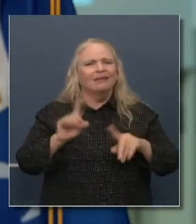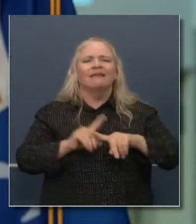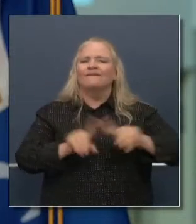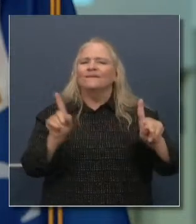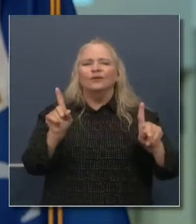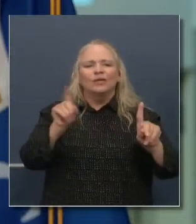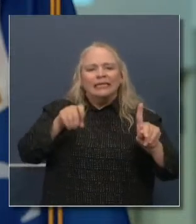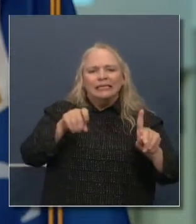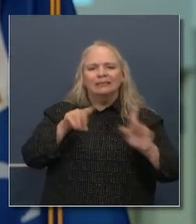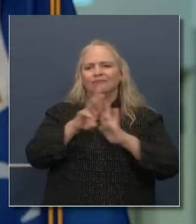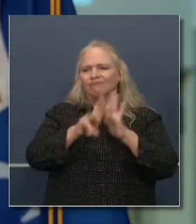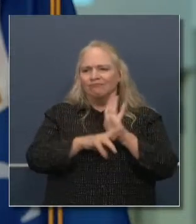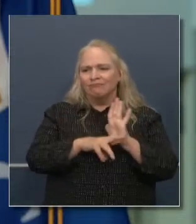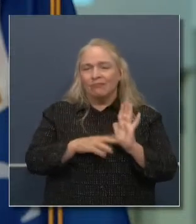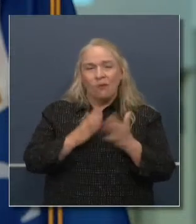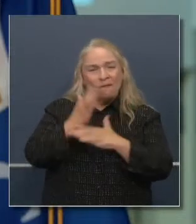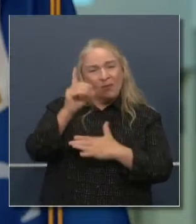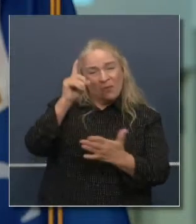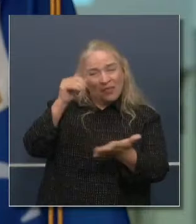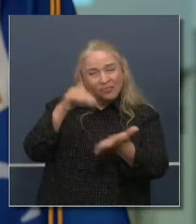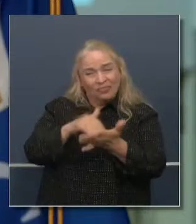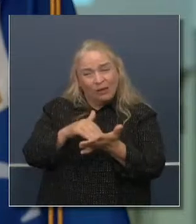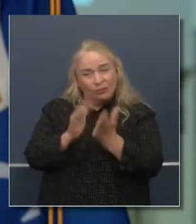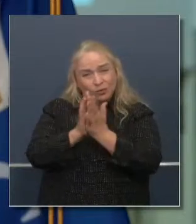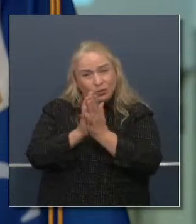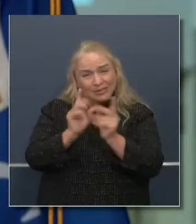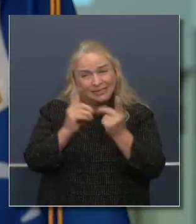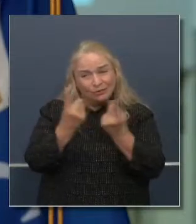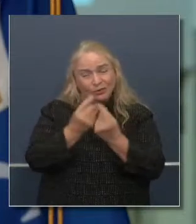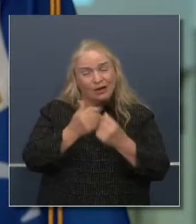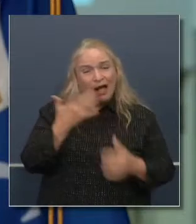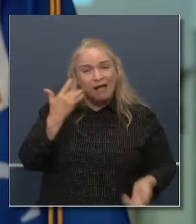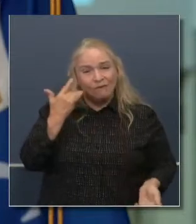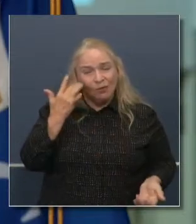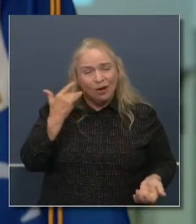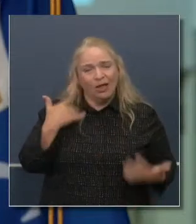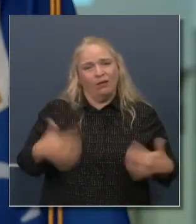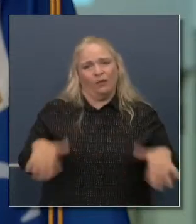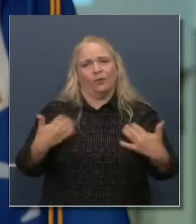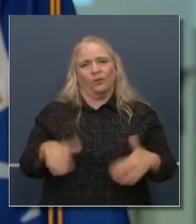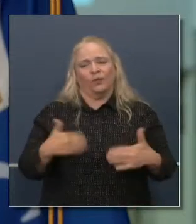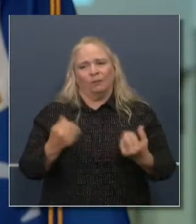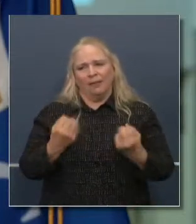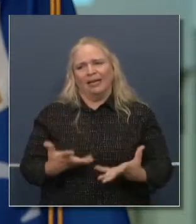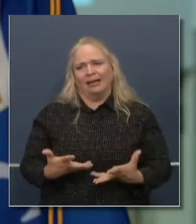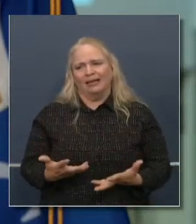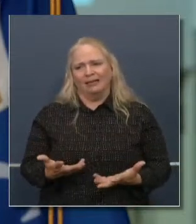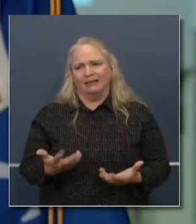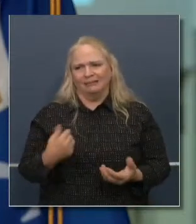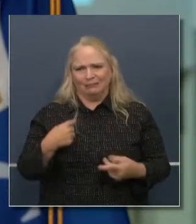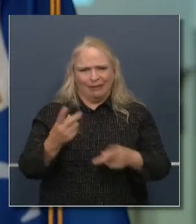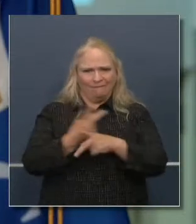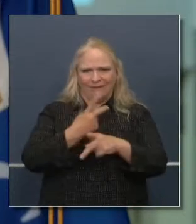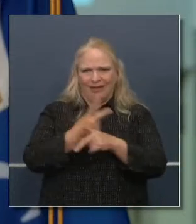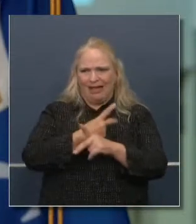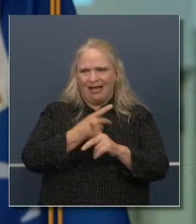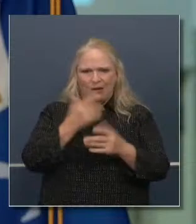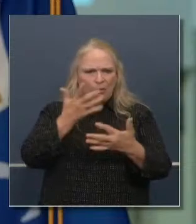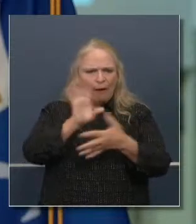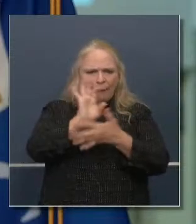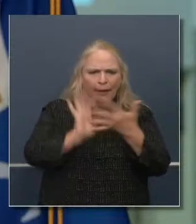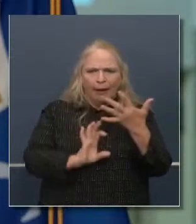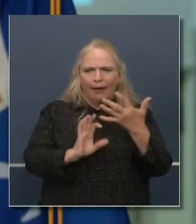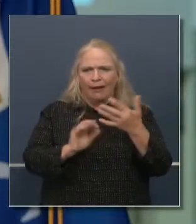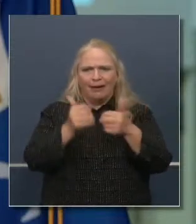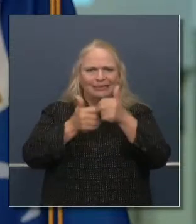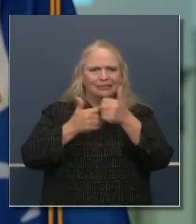plus districts in the state of California. When we work through these different constraints, criteria, and concerns, utilizing